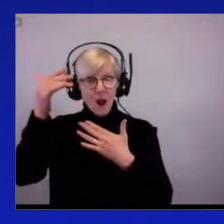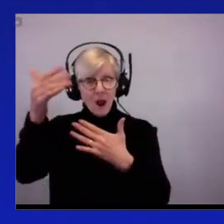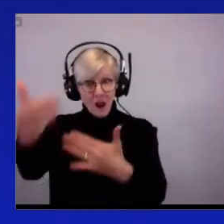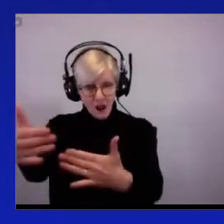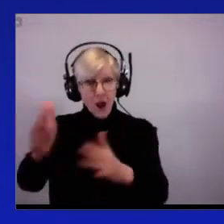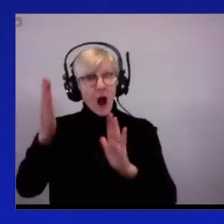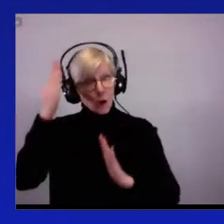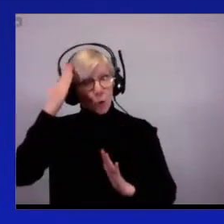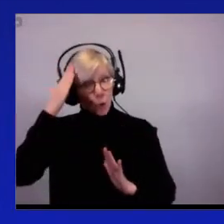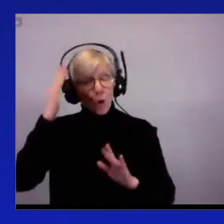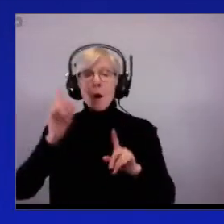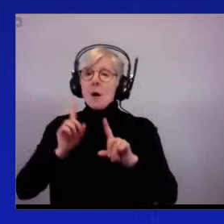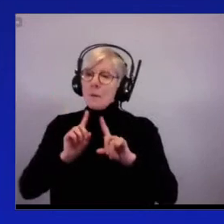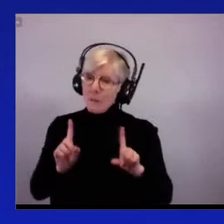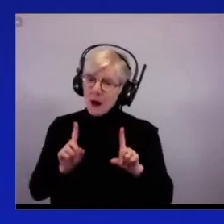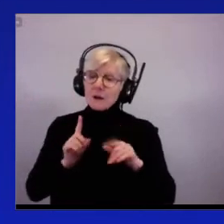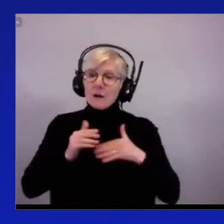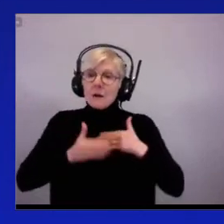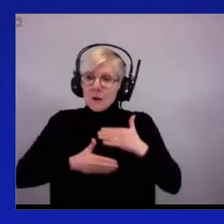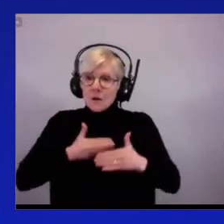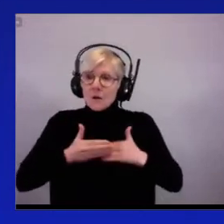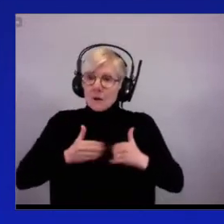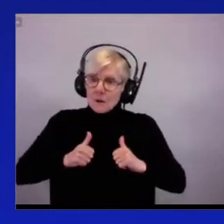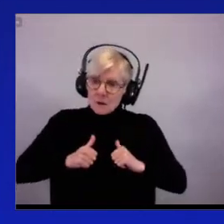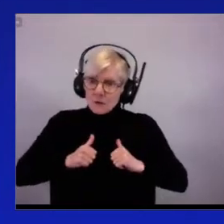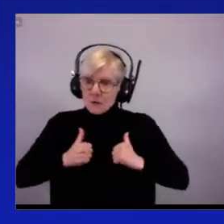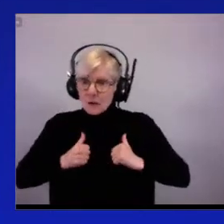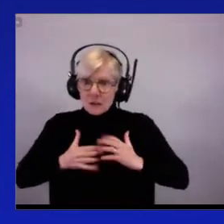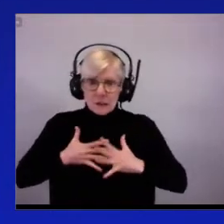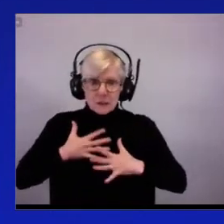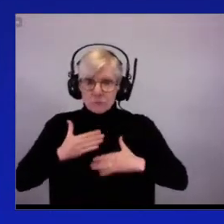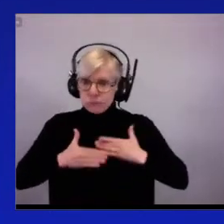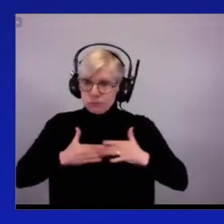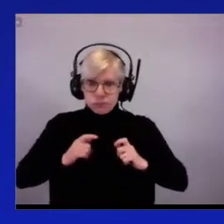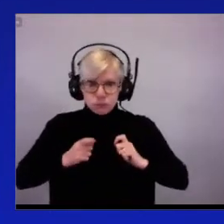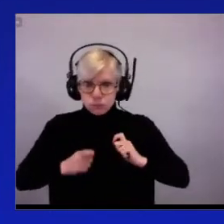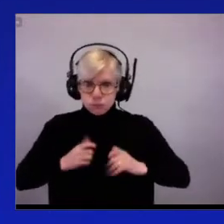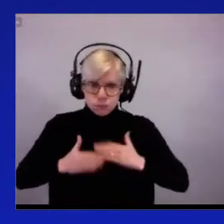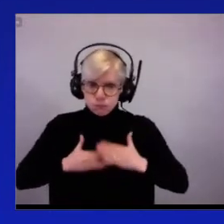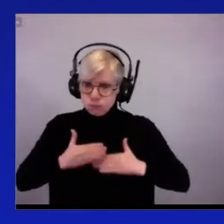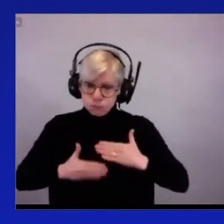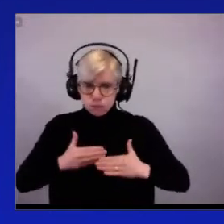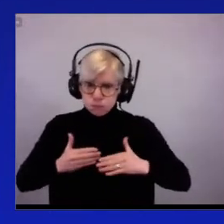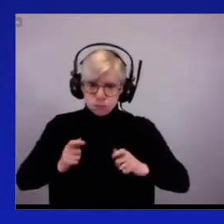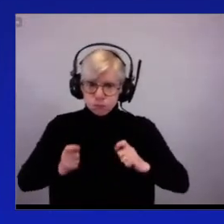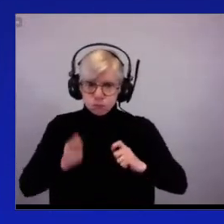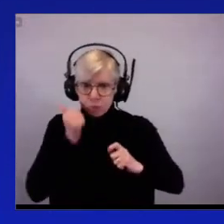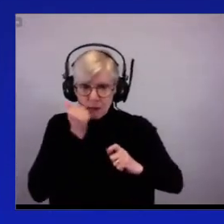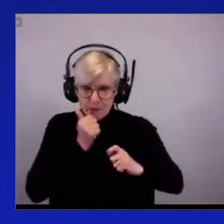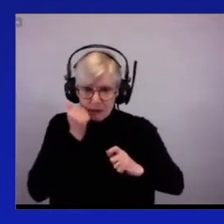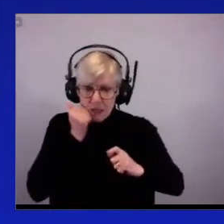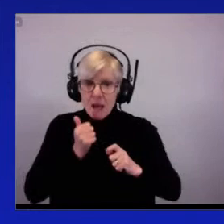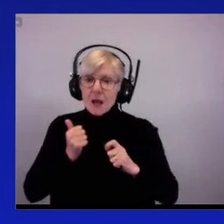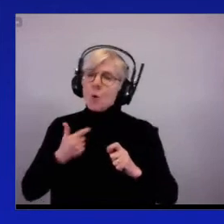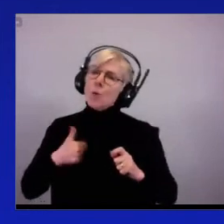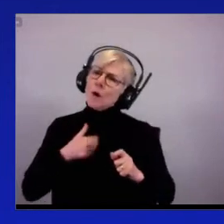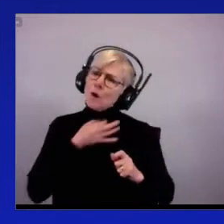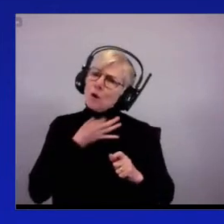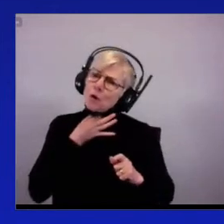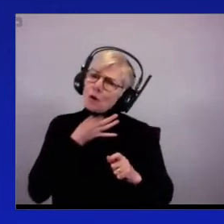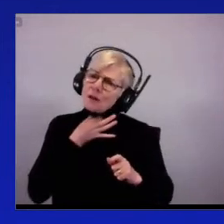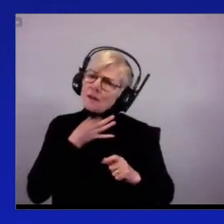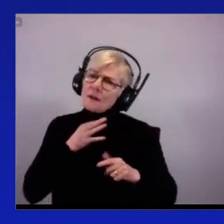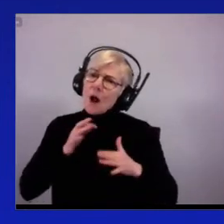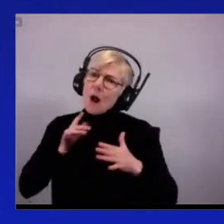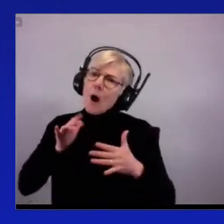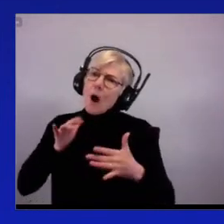as all of us continue to make sacrifices in our day-to-day lives, one of the things that we want to know is where the finish